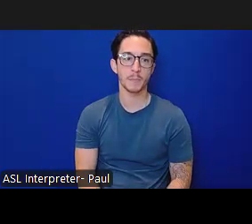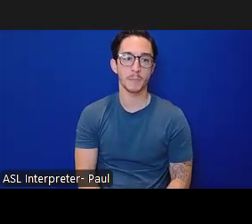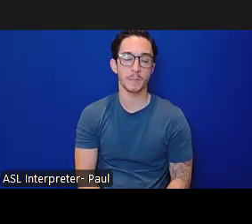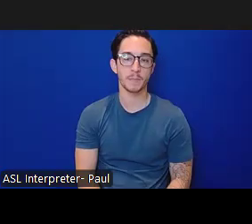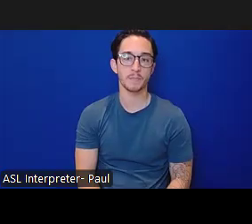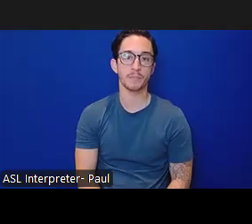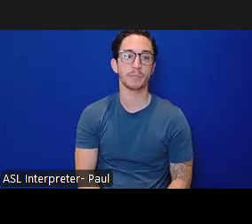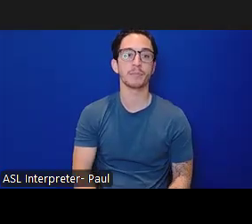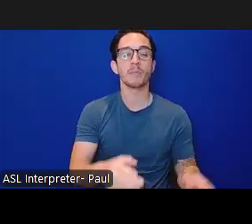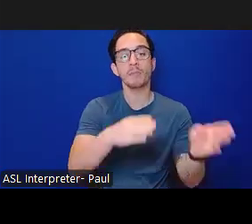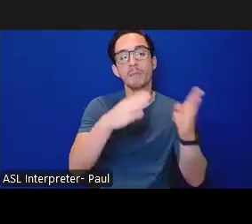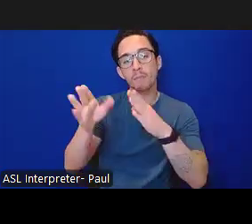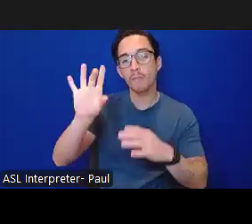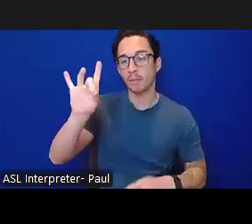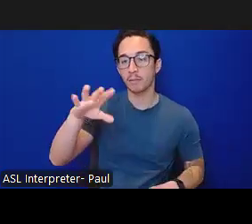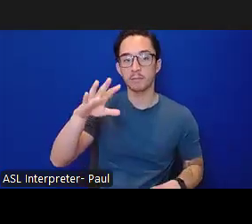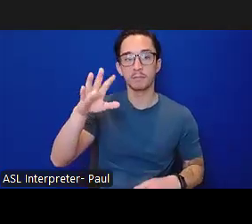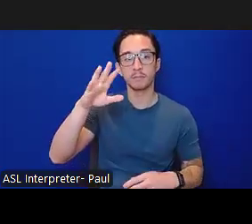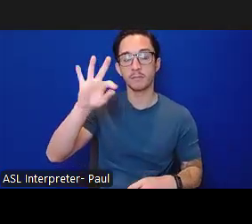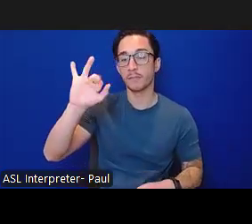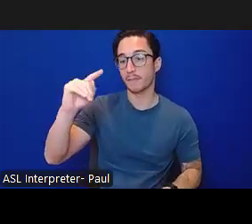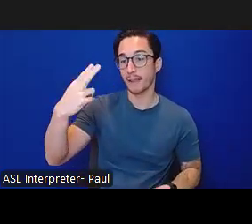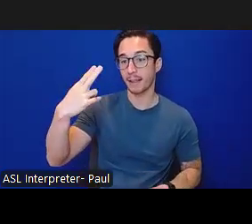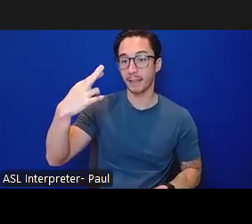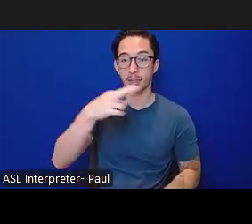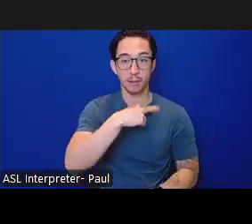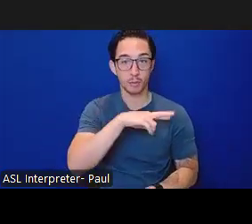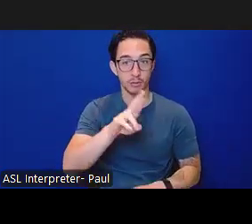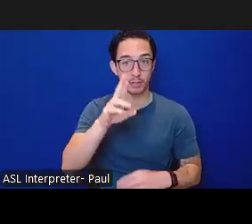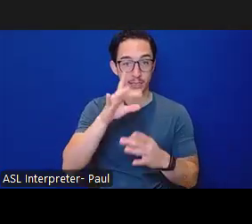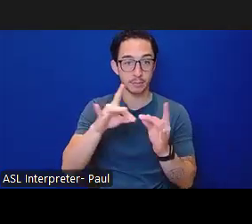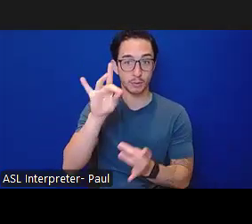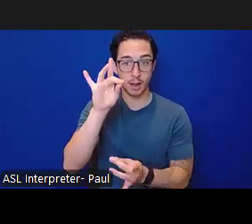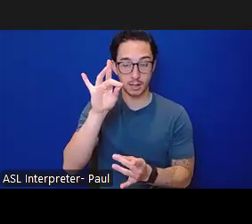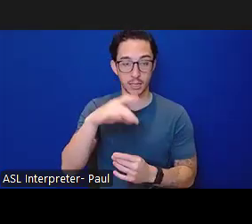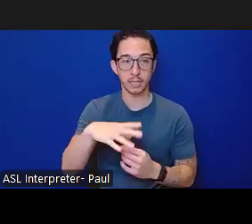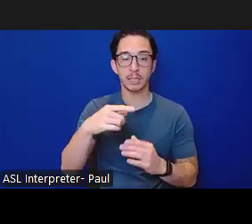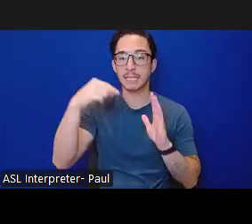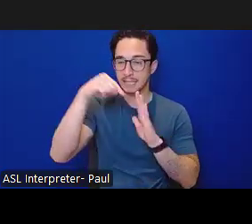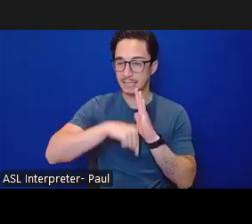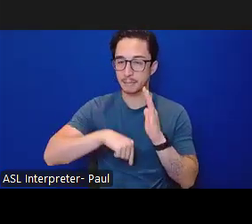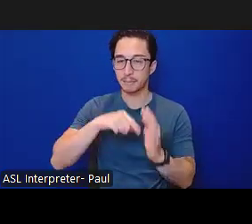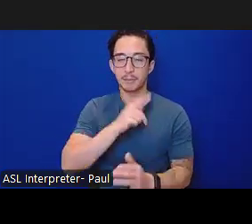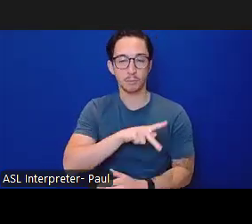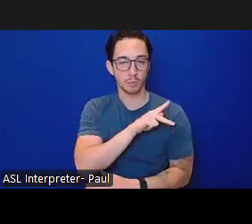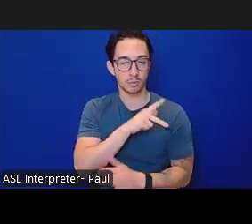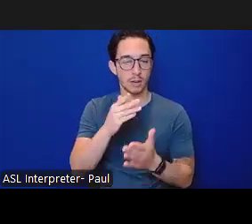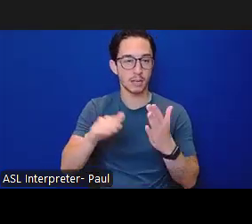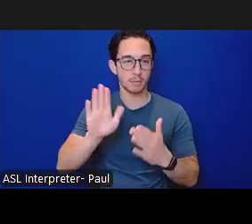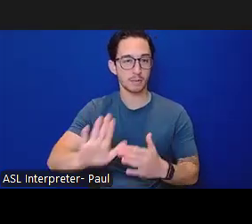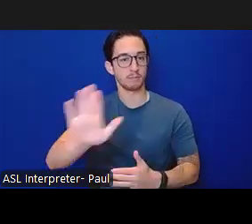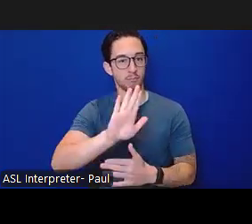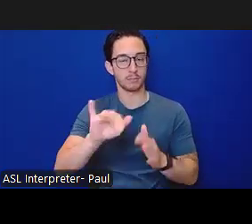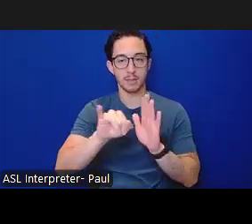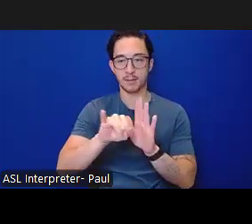When we look at faith and religion and spirituality, this is about a deeply personal aspect of one's identity.